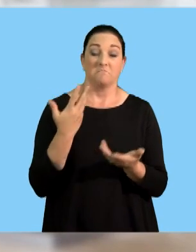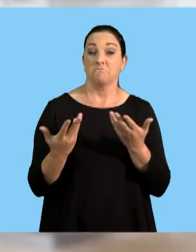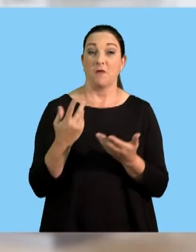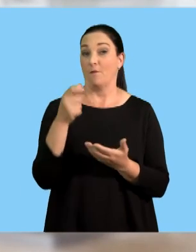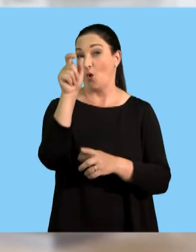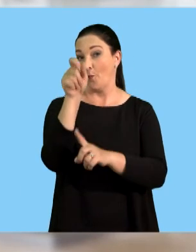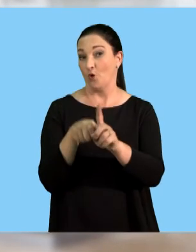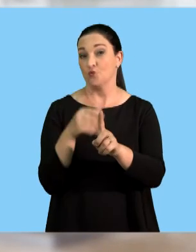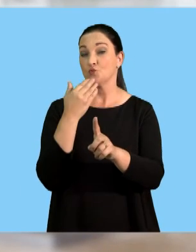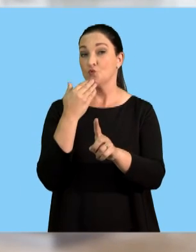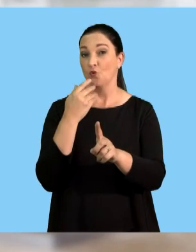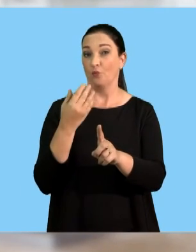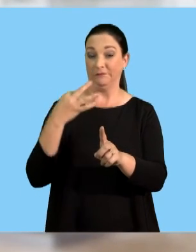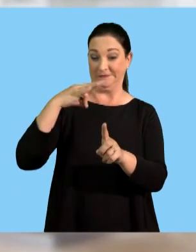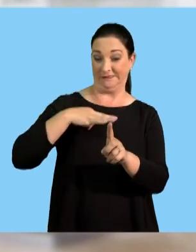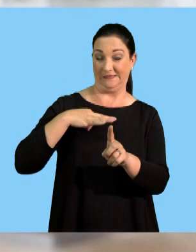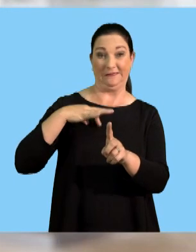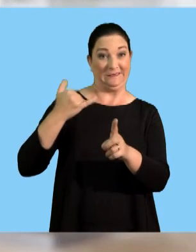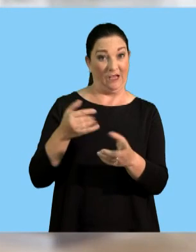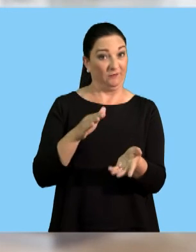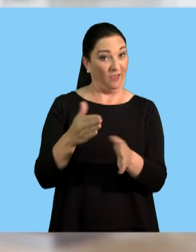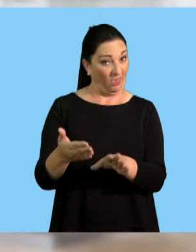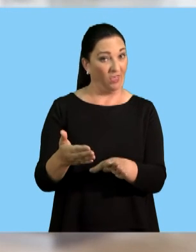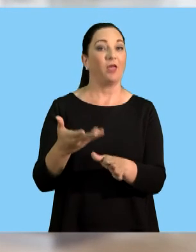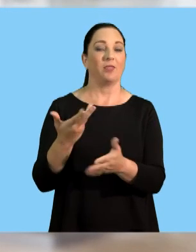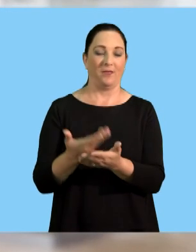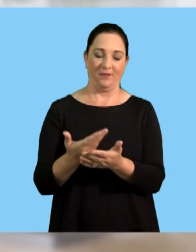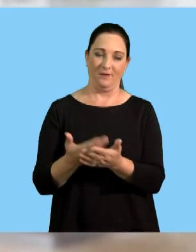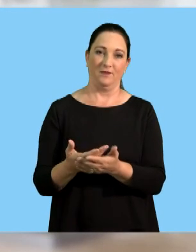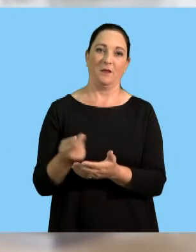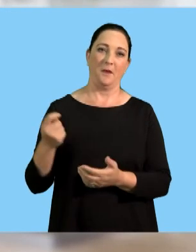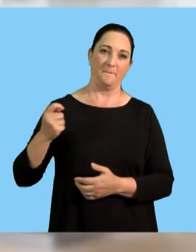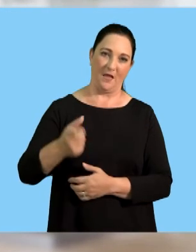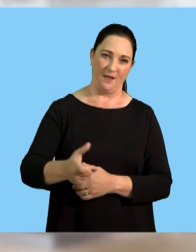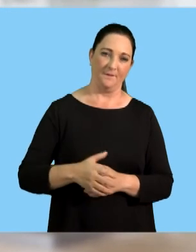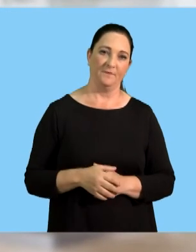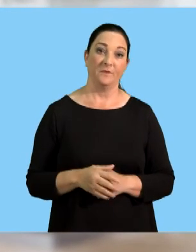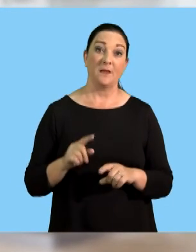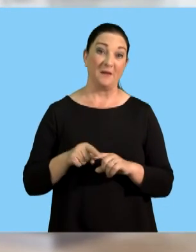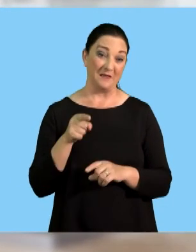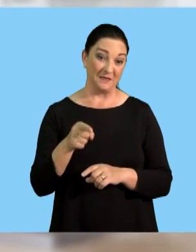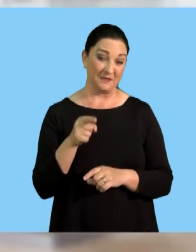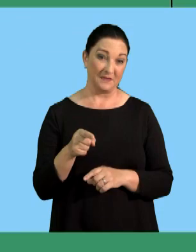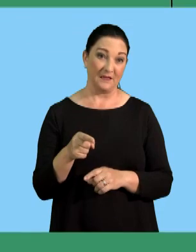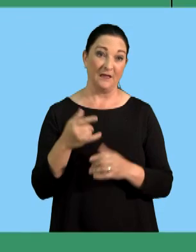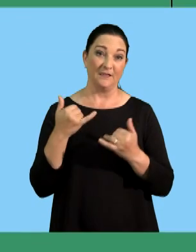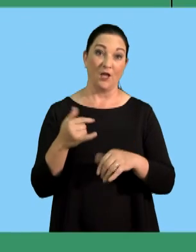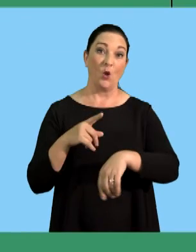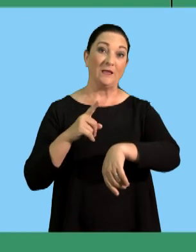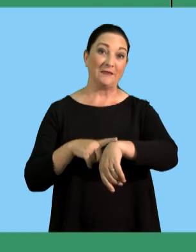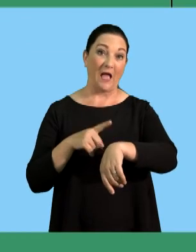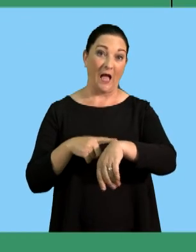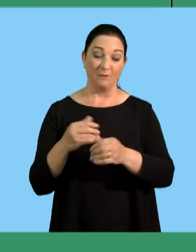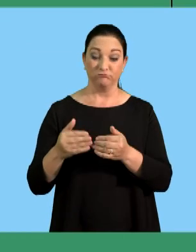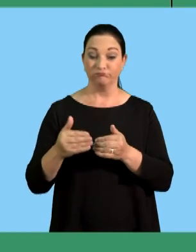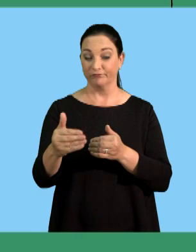be there anymore. Then assurance again is a specified event here is certain, but the time of the